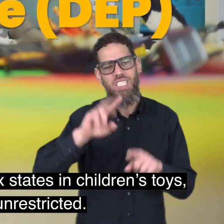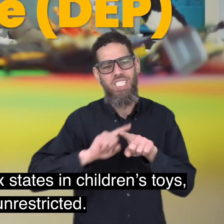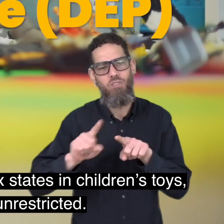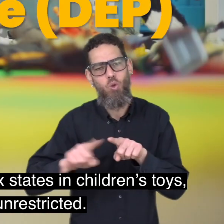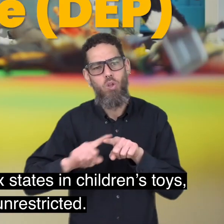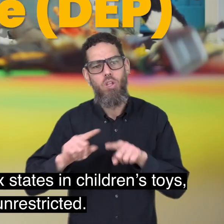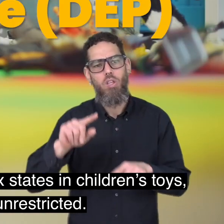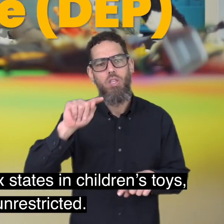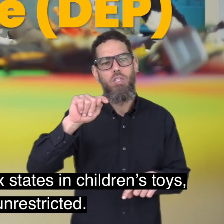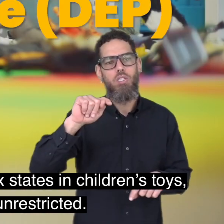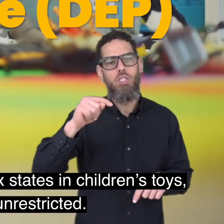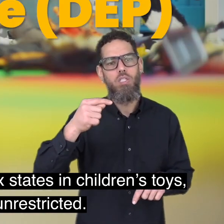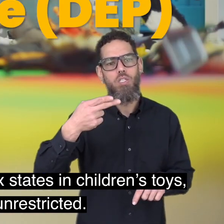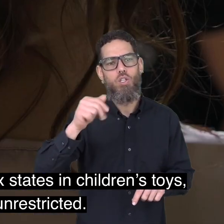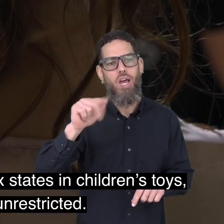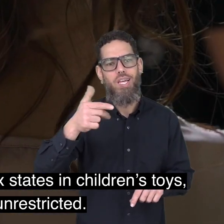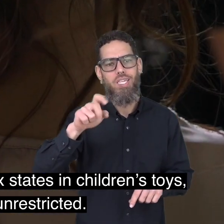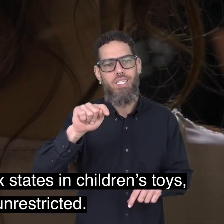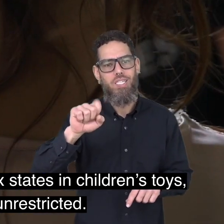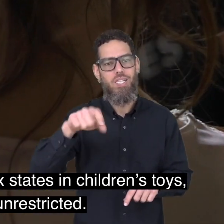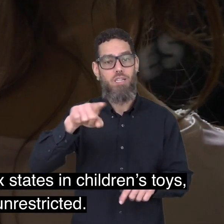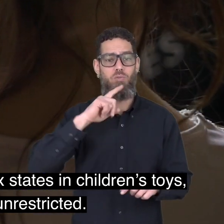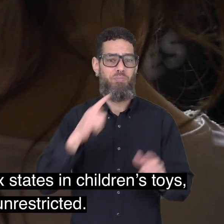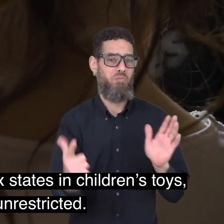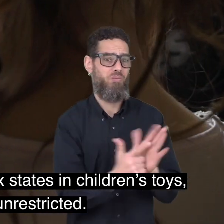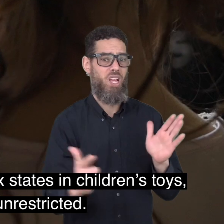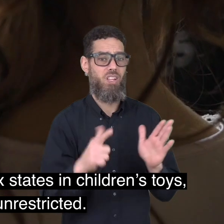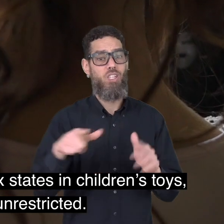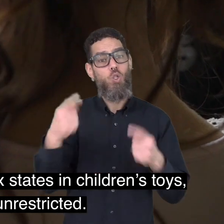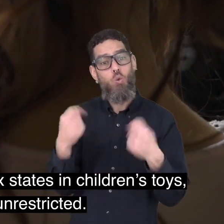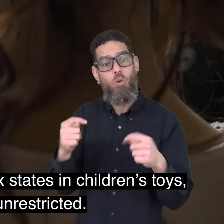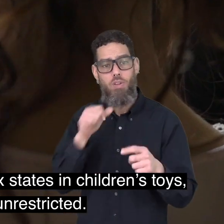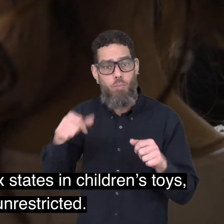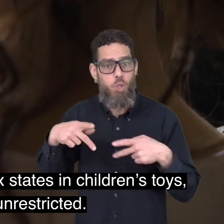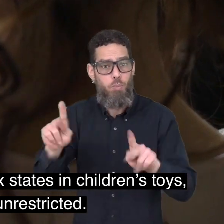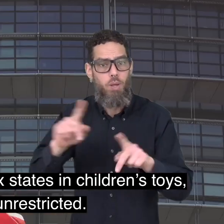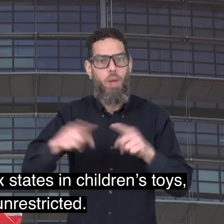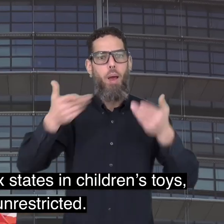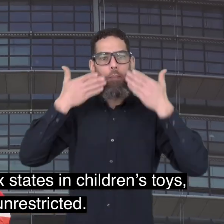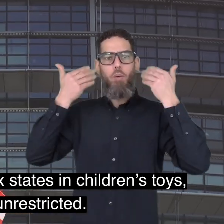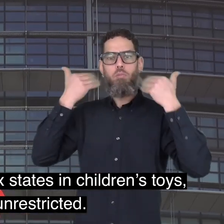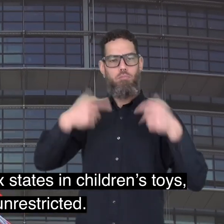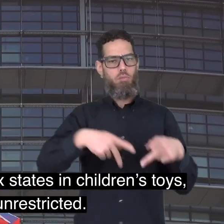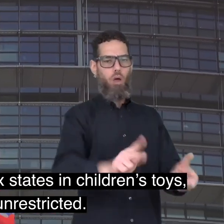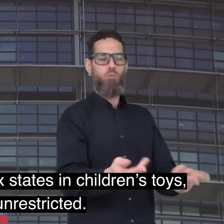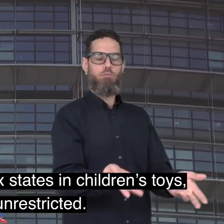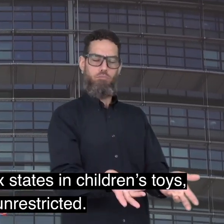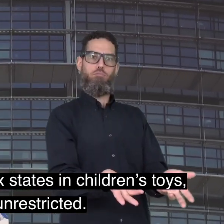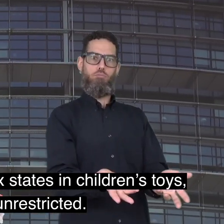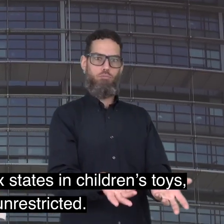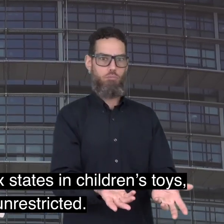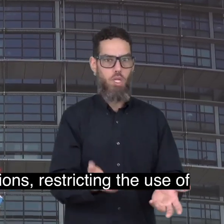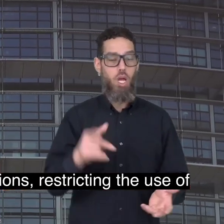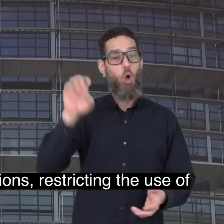toys, including DEP, but the use of DEP in cosmetics is unrestricted. On the other hand, the European